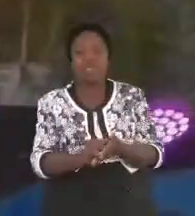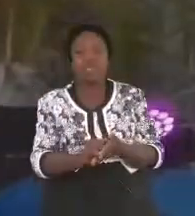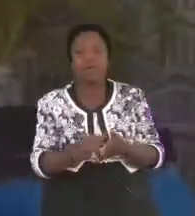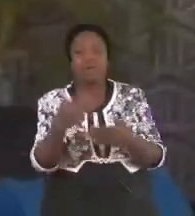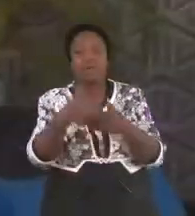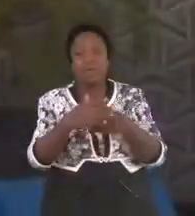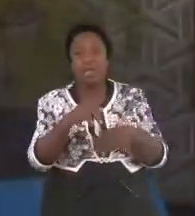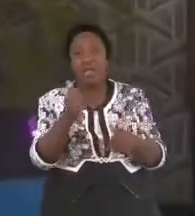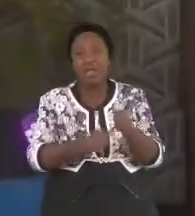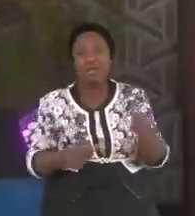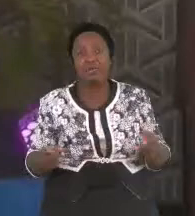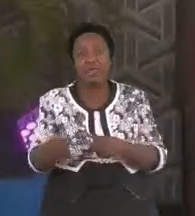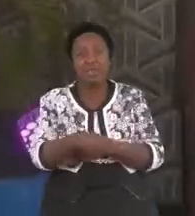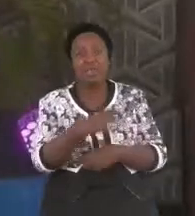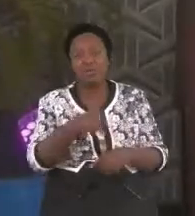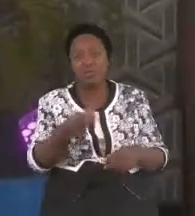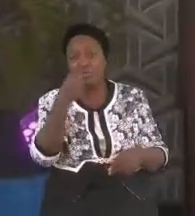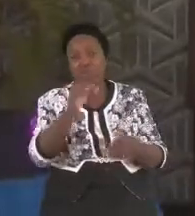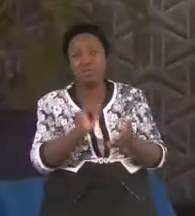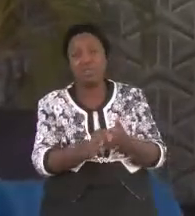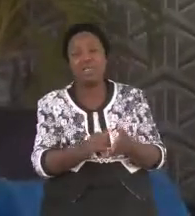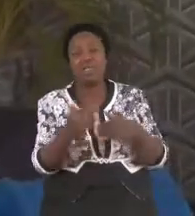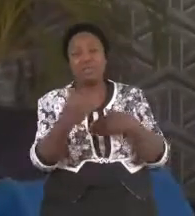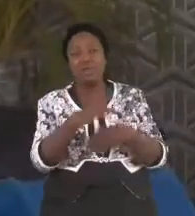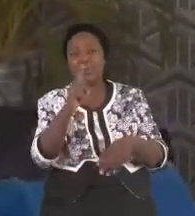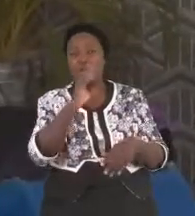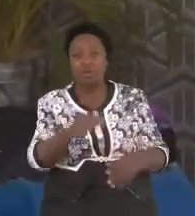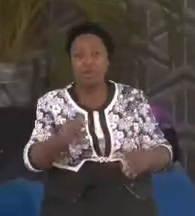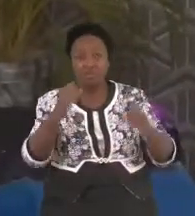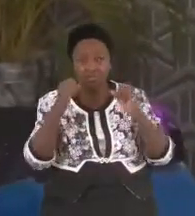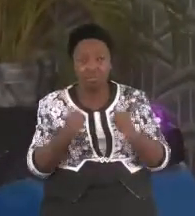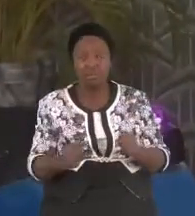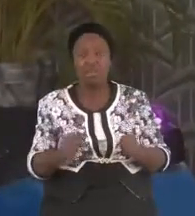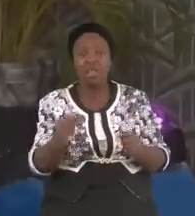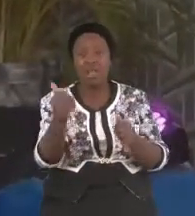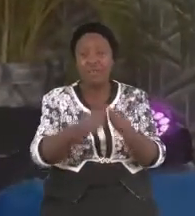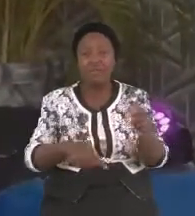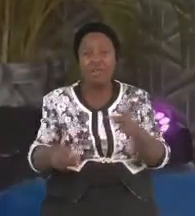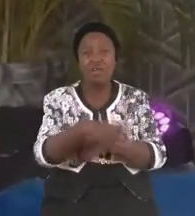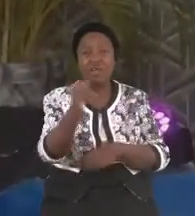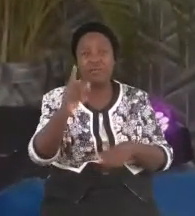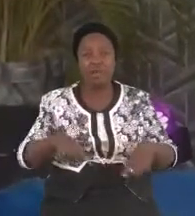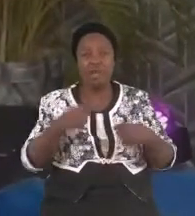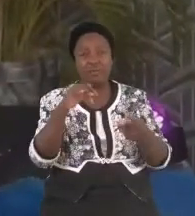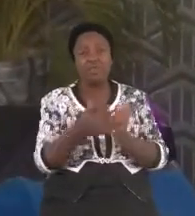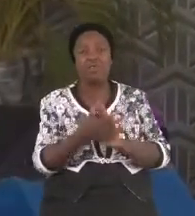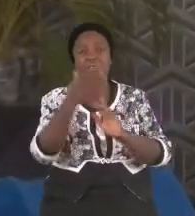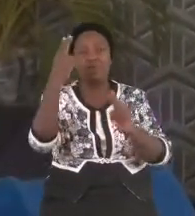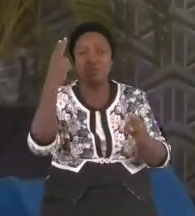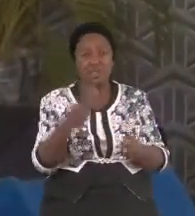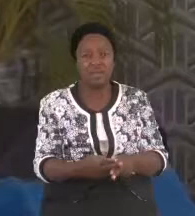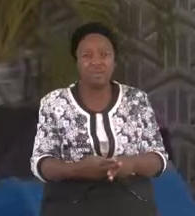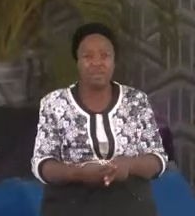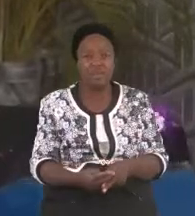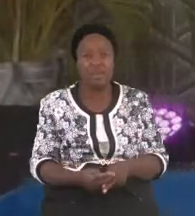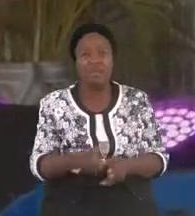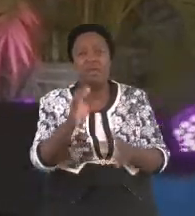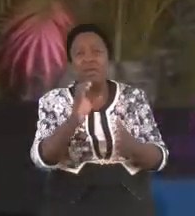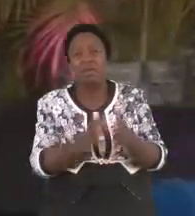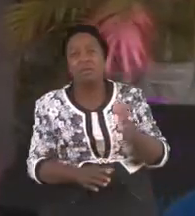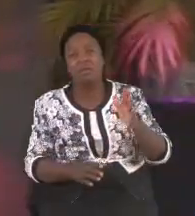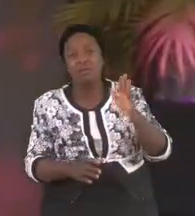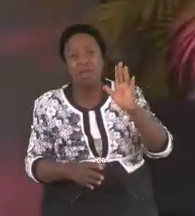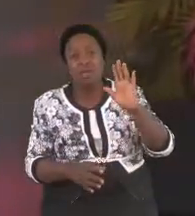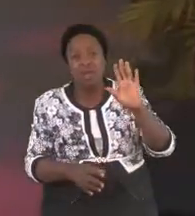be energized every day of your life in Jesus' name. Look at chapter 7, verse